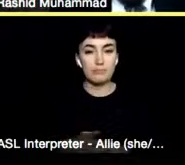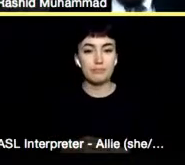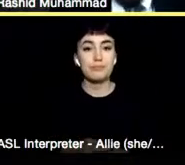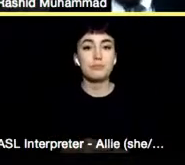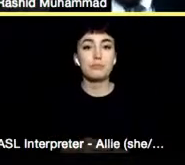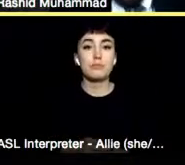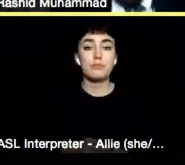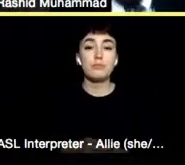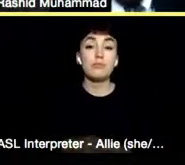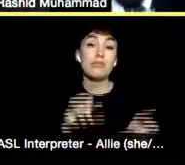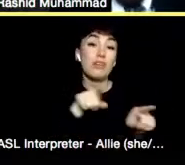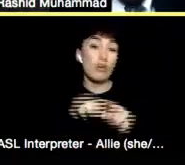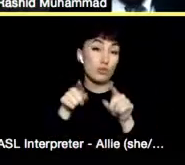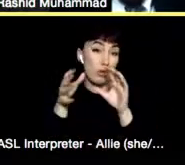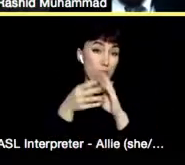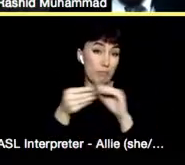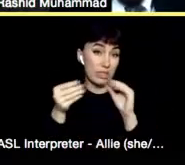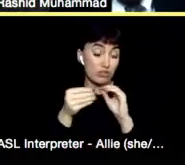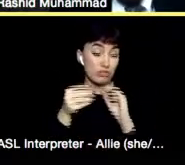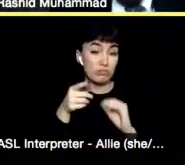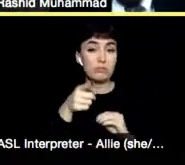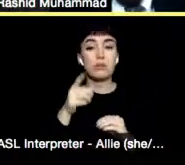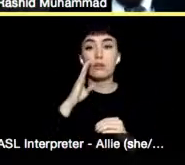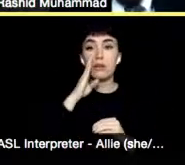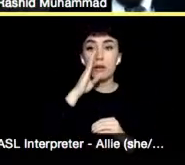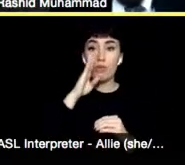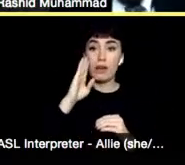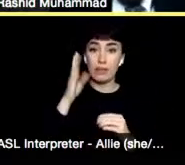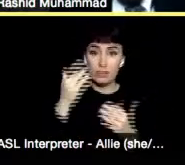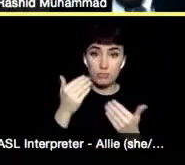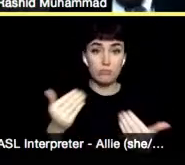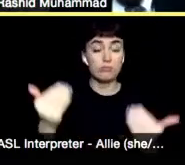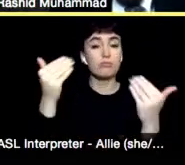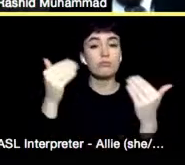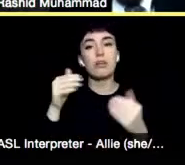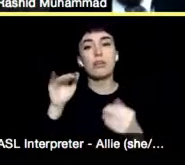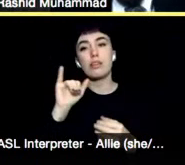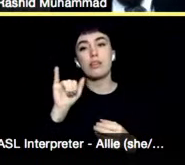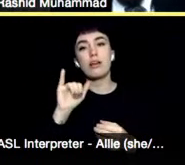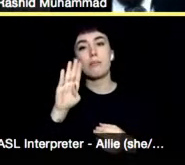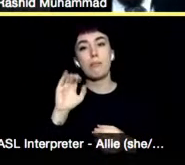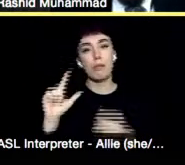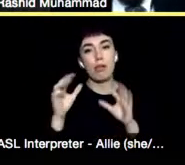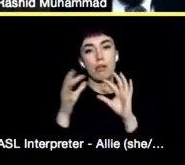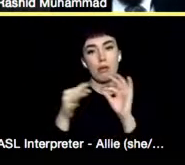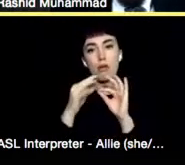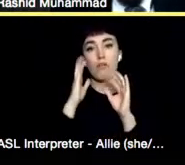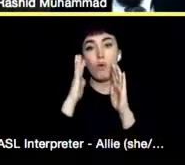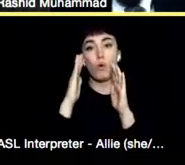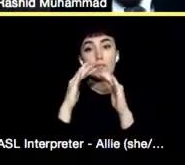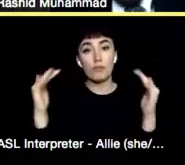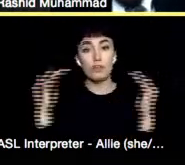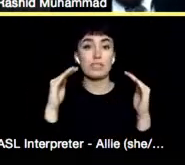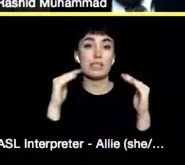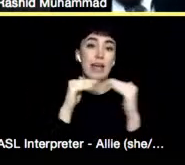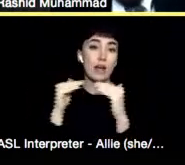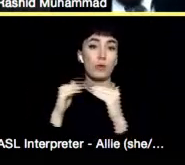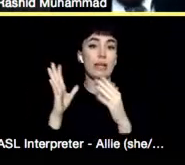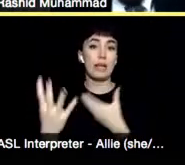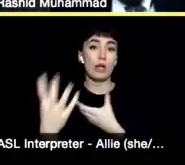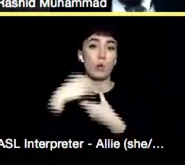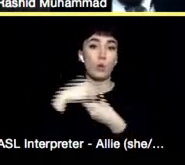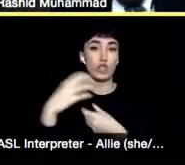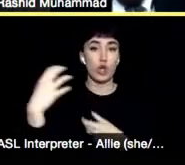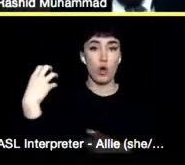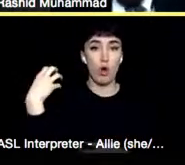also, I want to mention at this point, as Brighton moves forward, as Bill mentioned, having a diversity, equity, inclusion officer, we